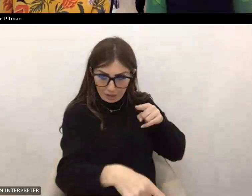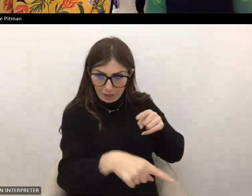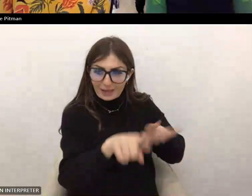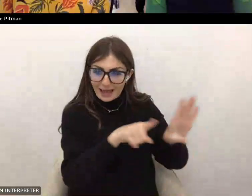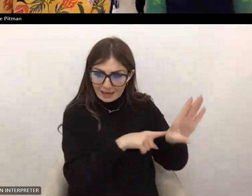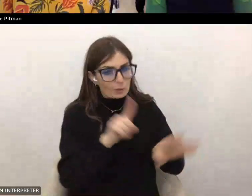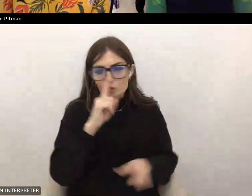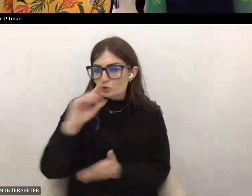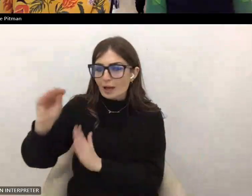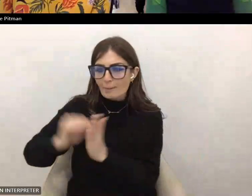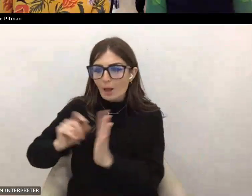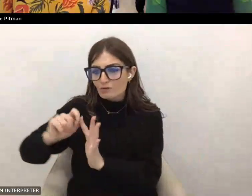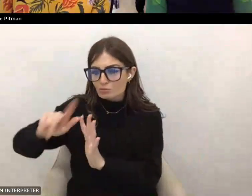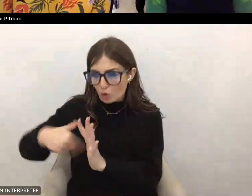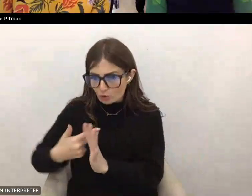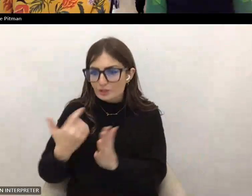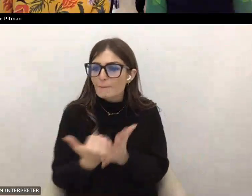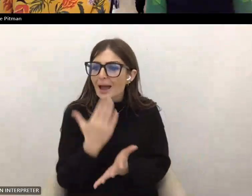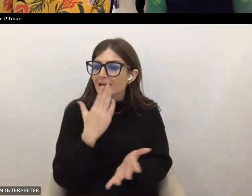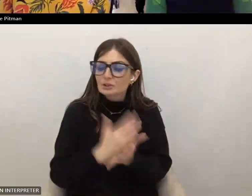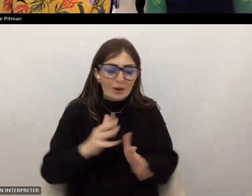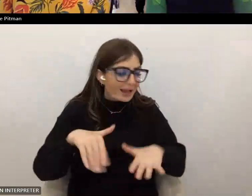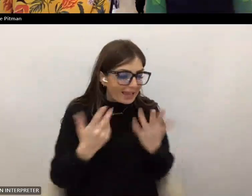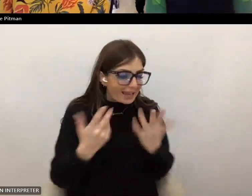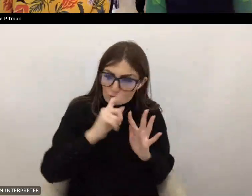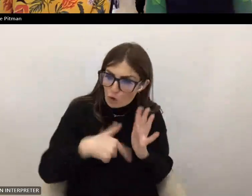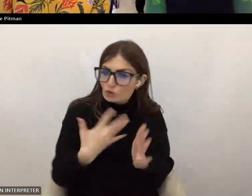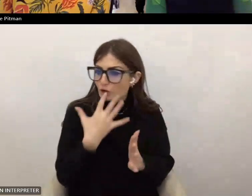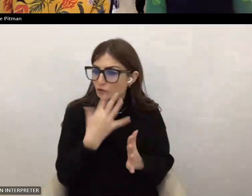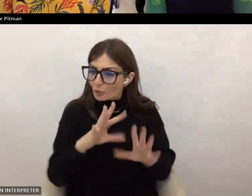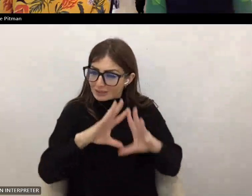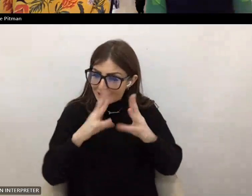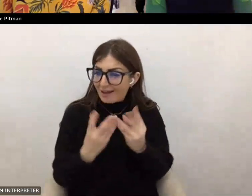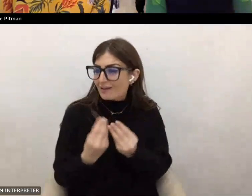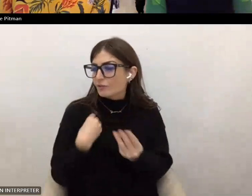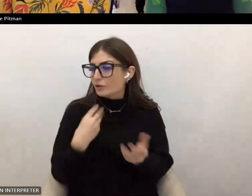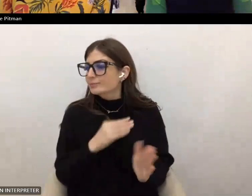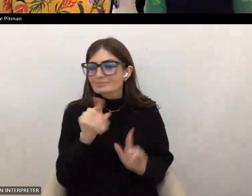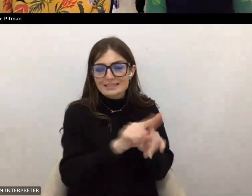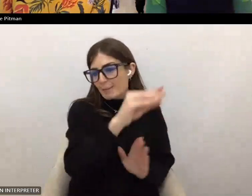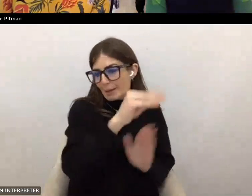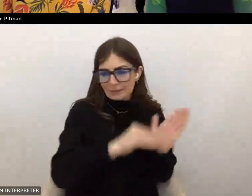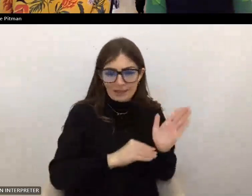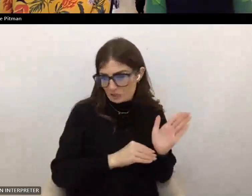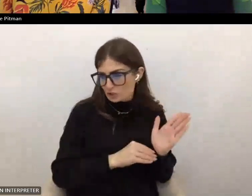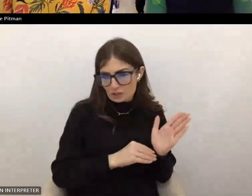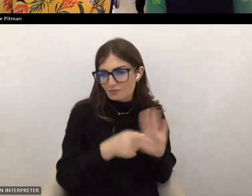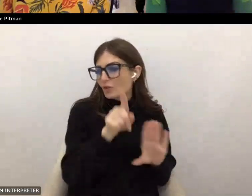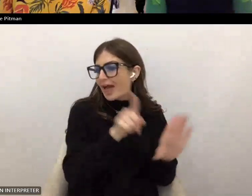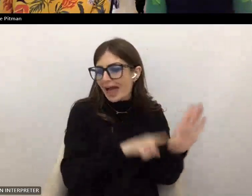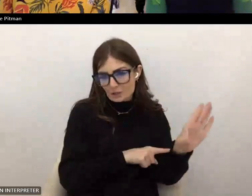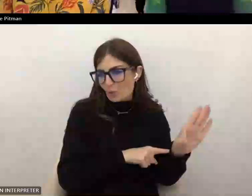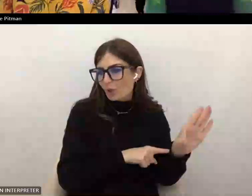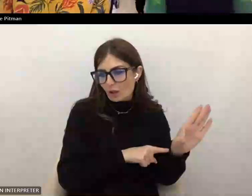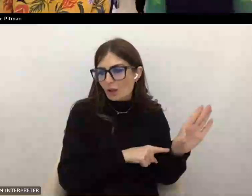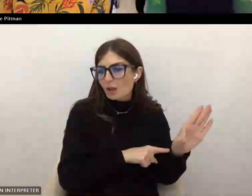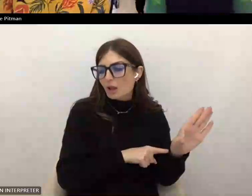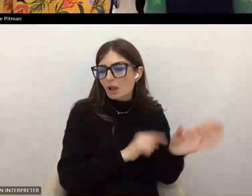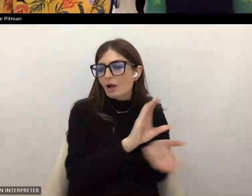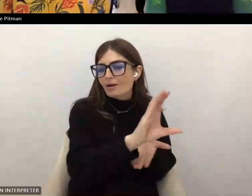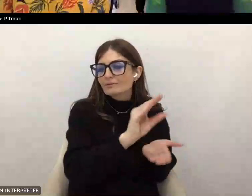So roll in any project requests that you might have had into your annual funding